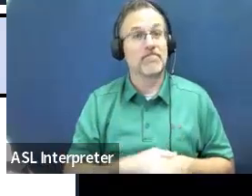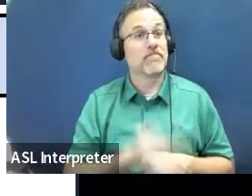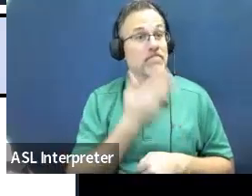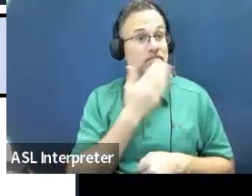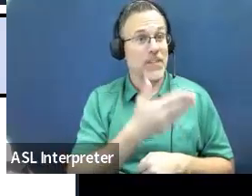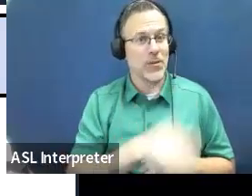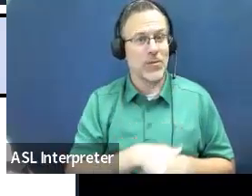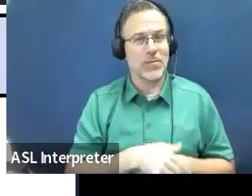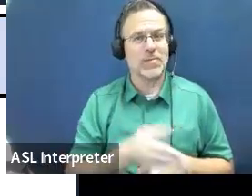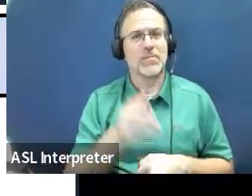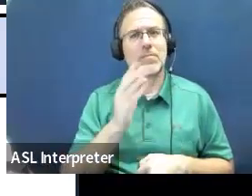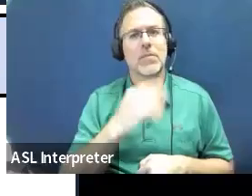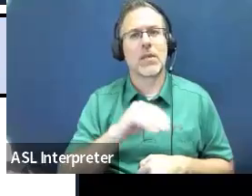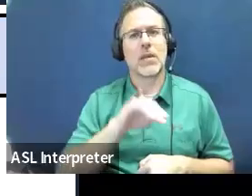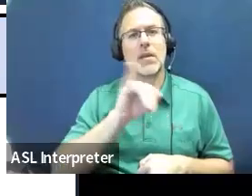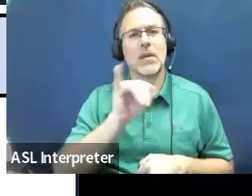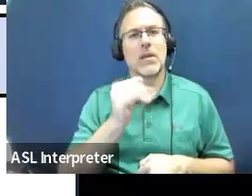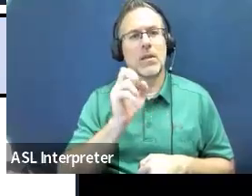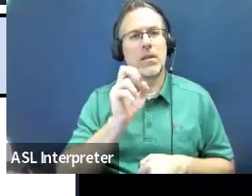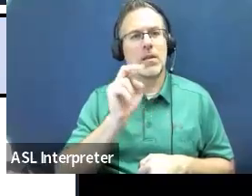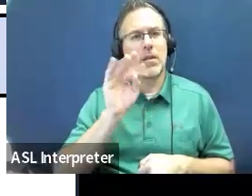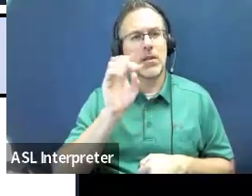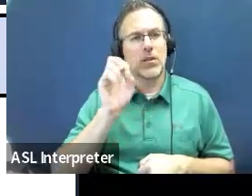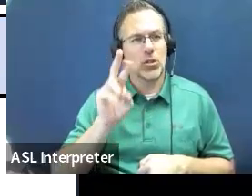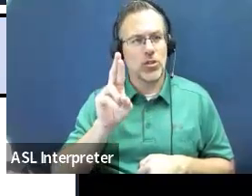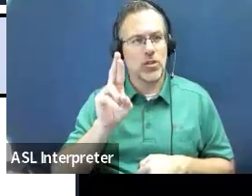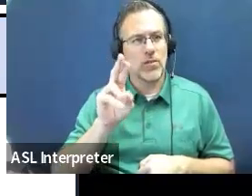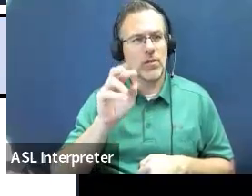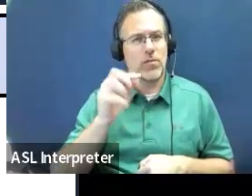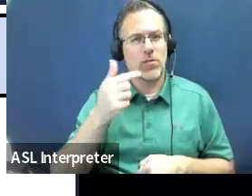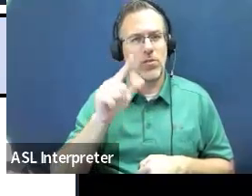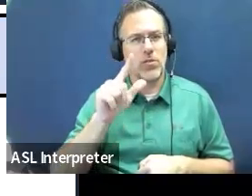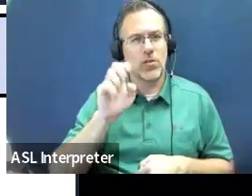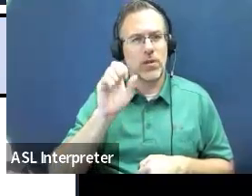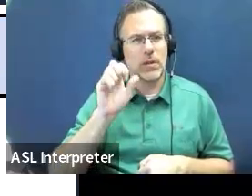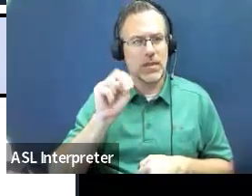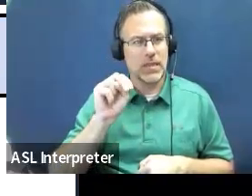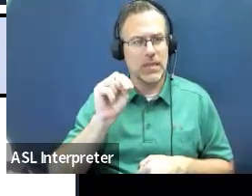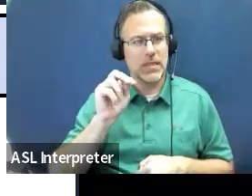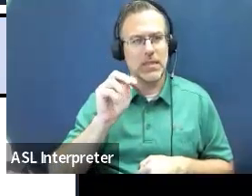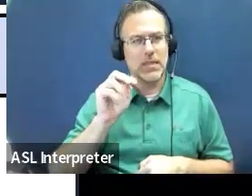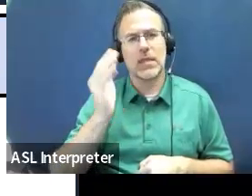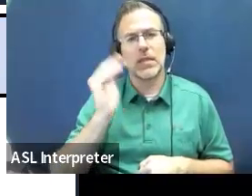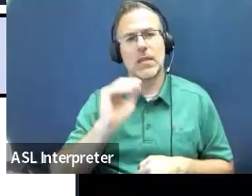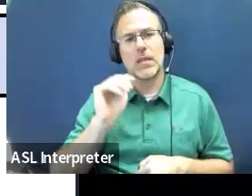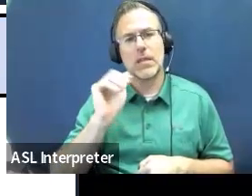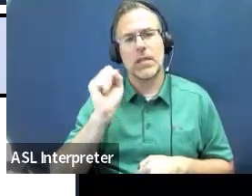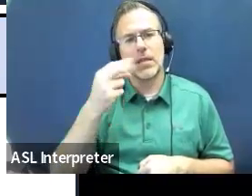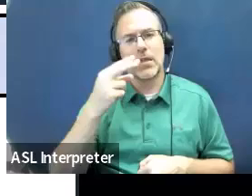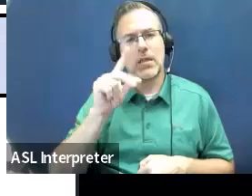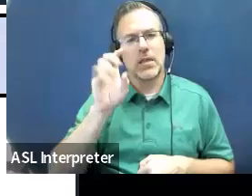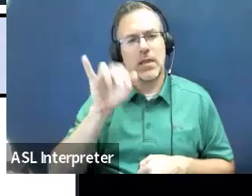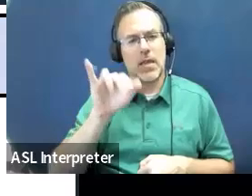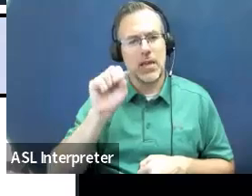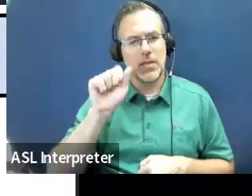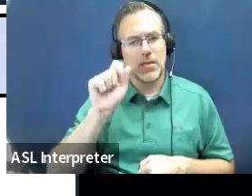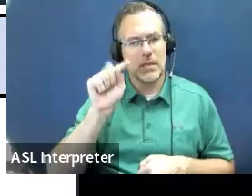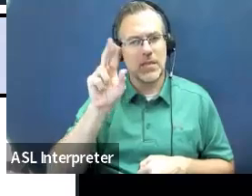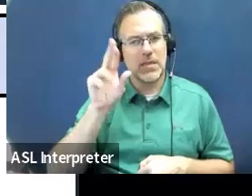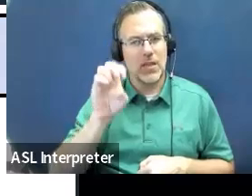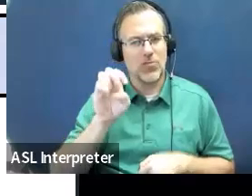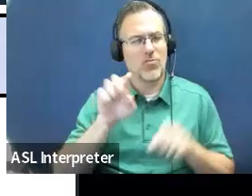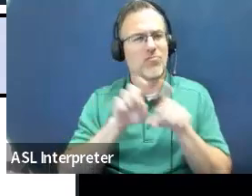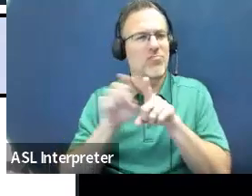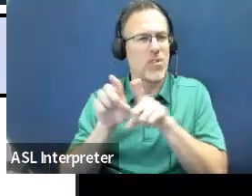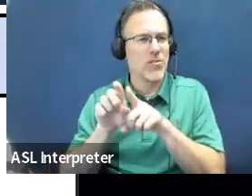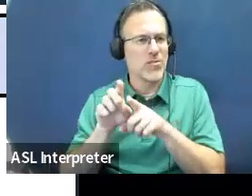Okay, and then Jennifer Gleason and Ashley Satry are also members of our team. And this is our contact information. If you